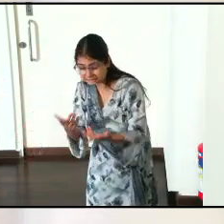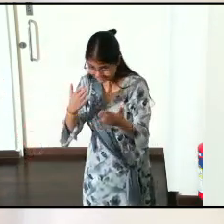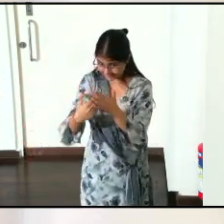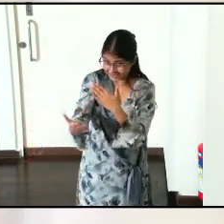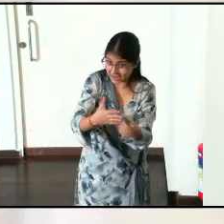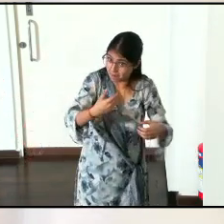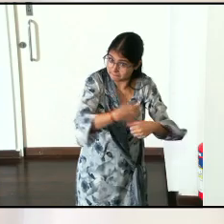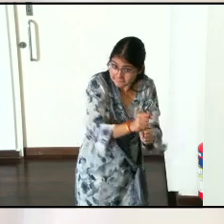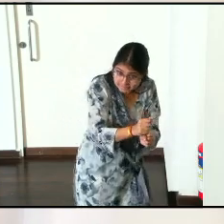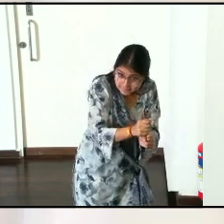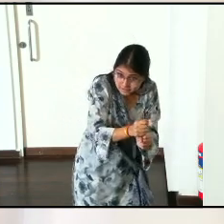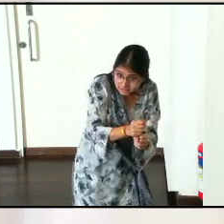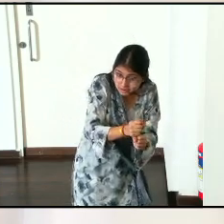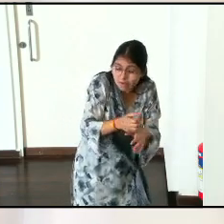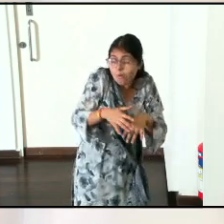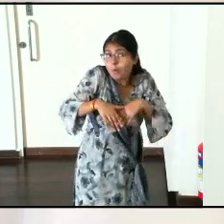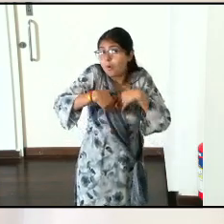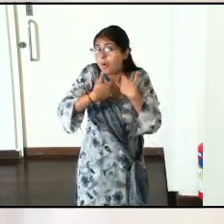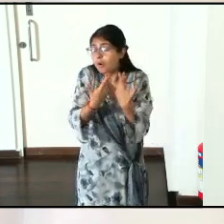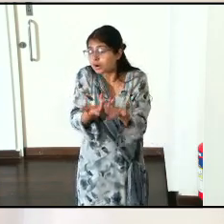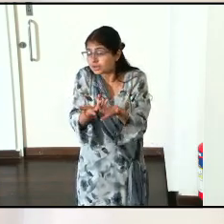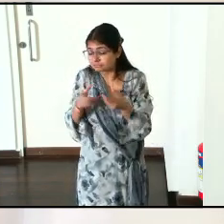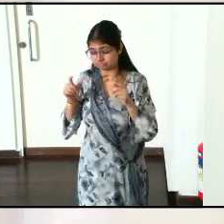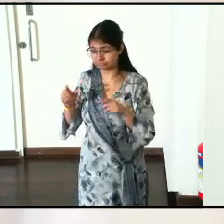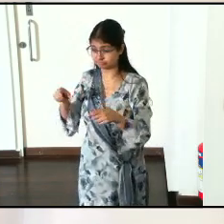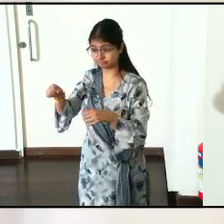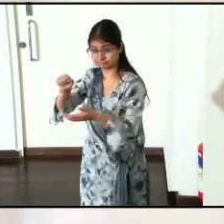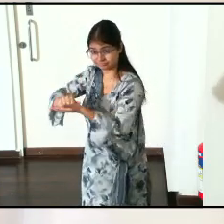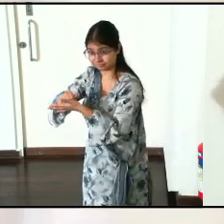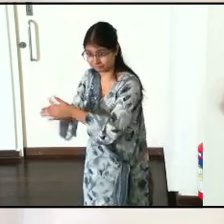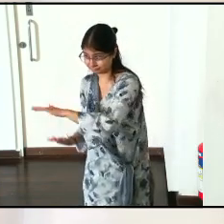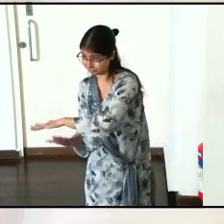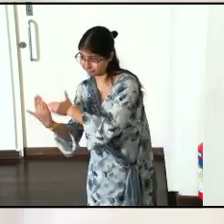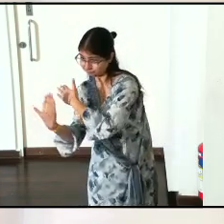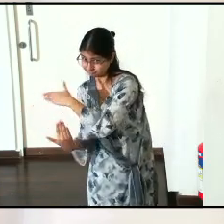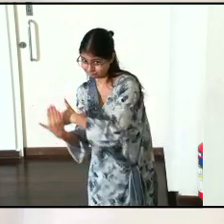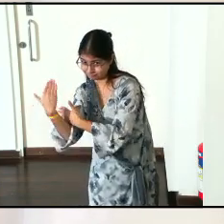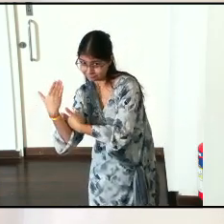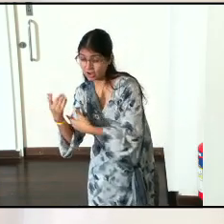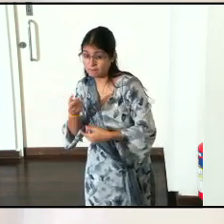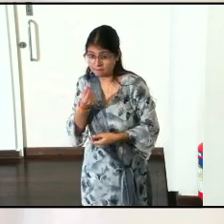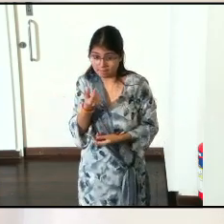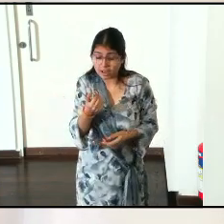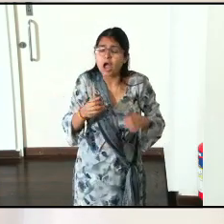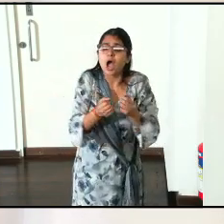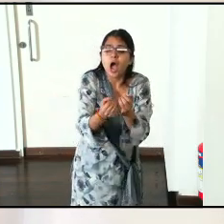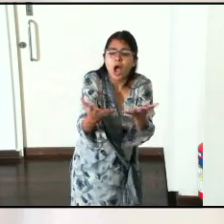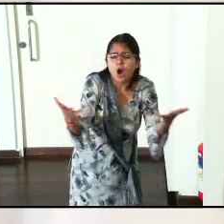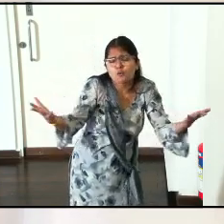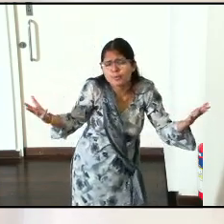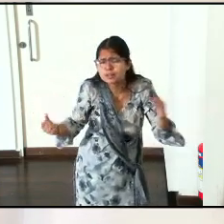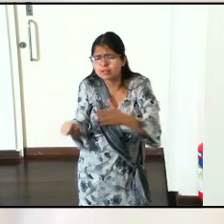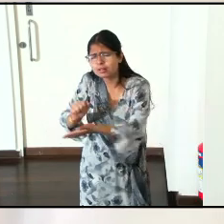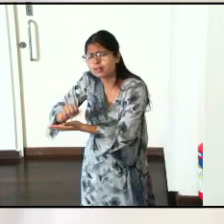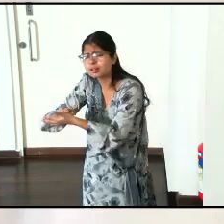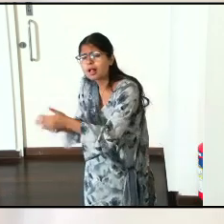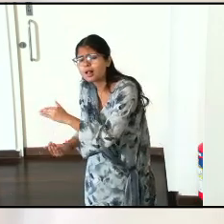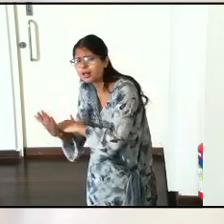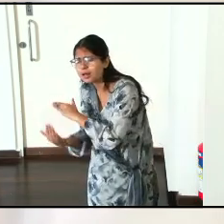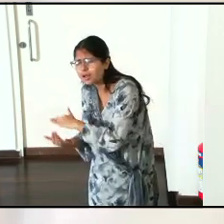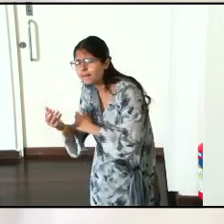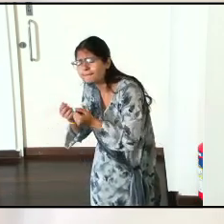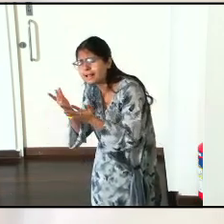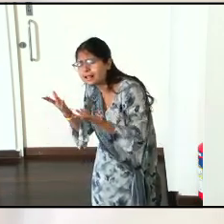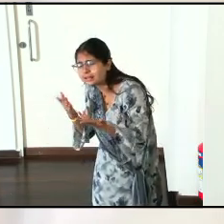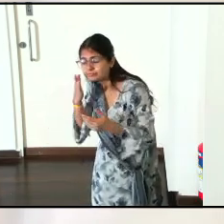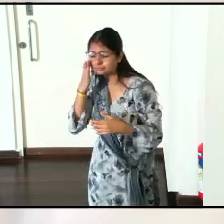handmade? If you printed it, did you have the money to do so? Where did you get? How many copies did you print? I did ask